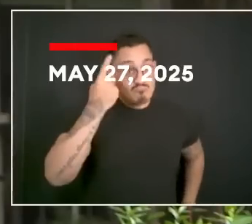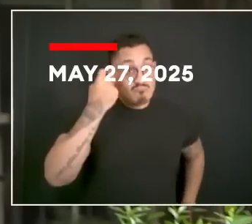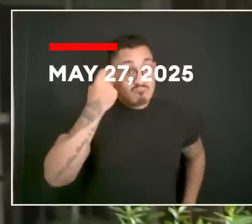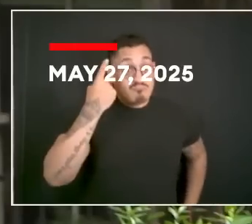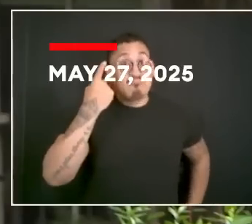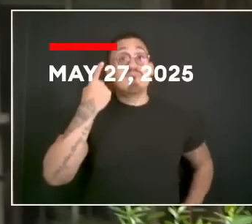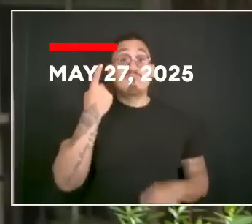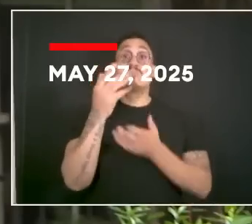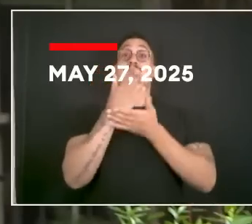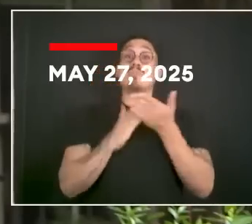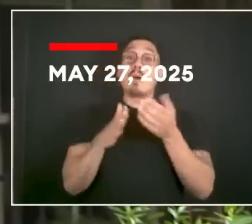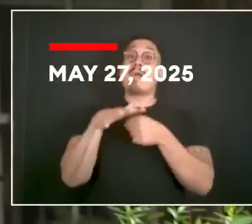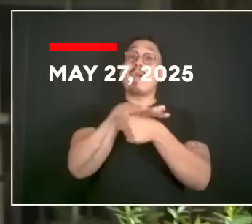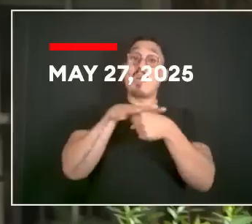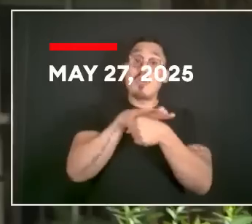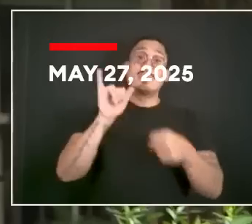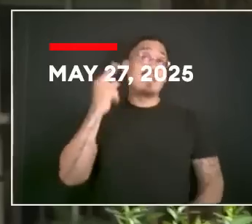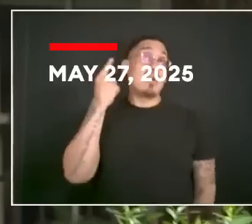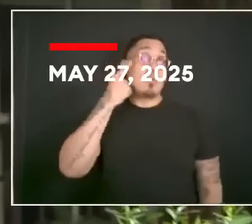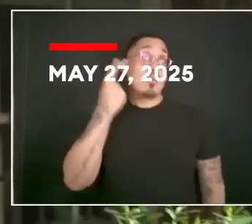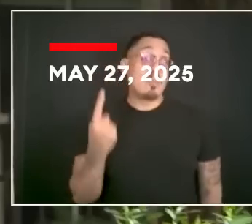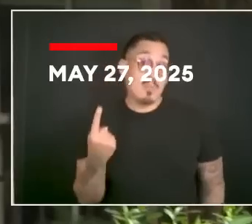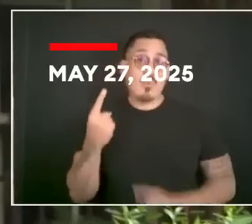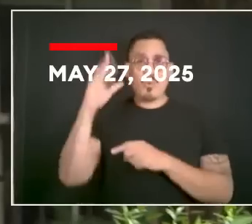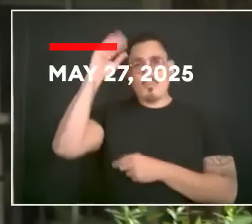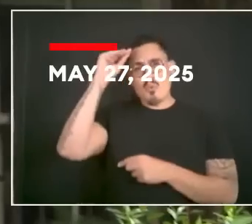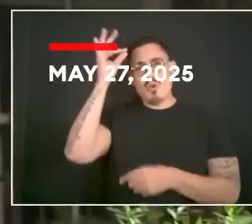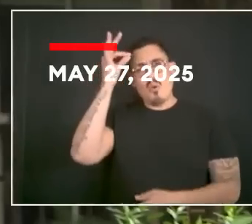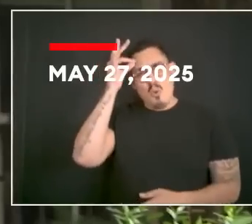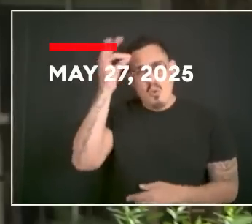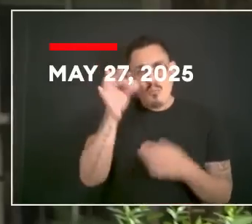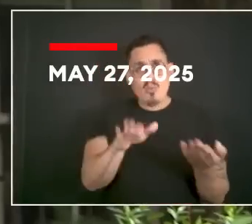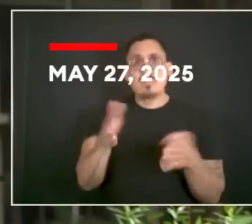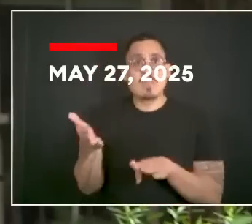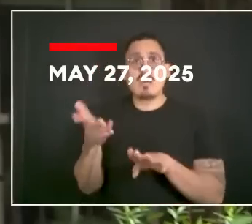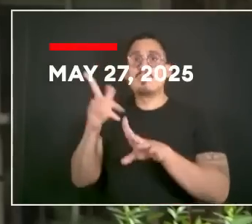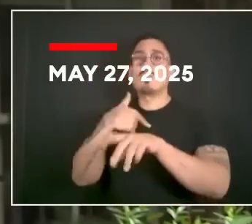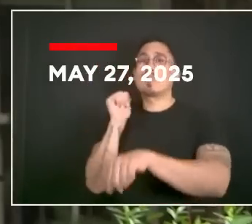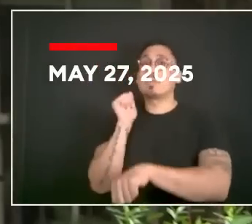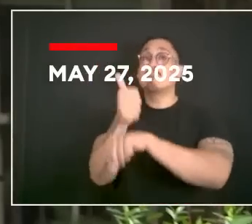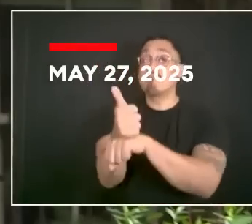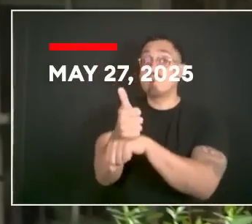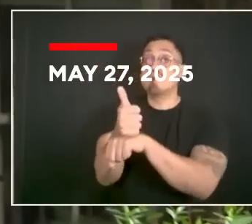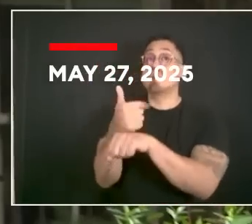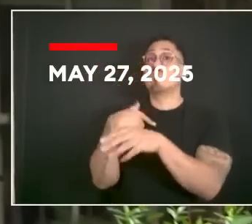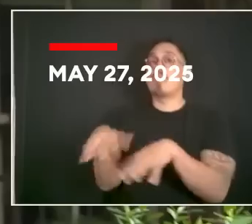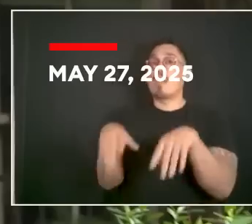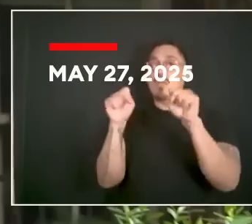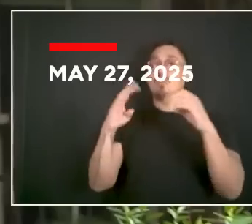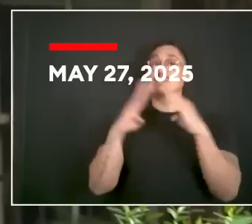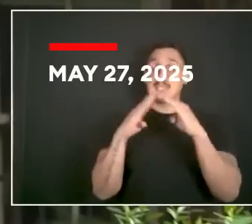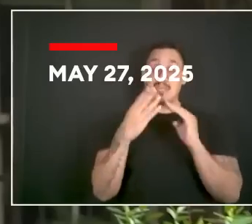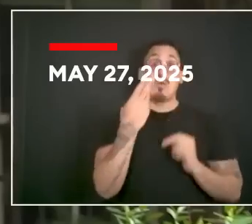at that and see, do they have a legitimate complaint? I had a town hall in Williamsburg where people showed up and shared their opinion. So I think what many people